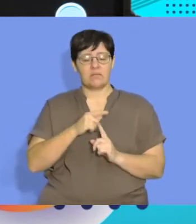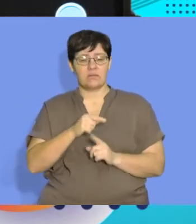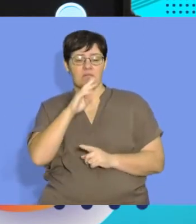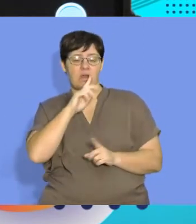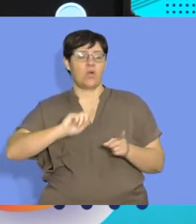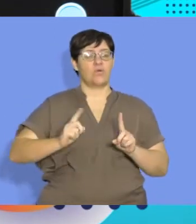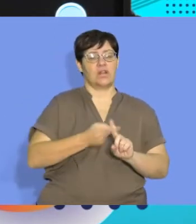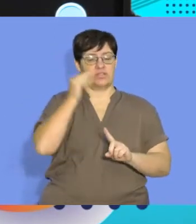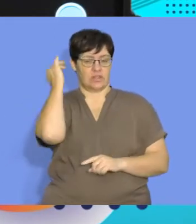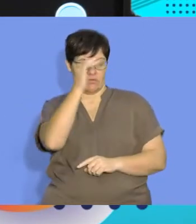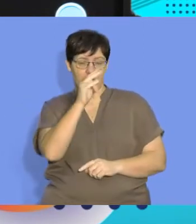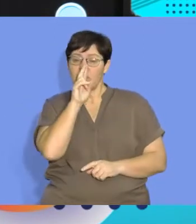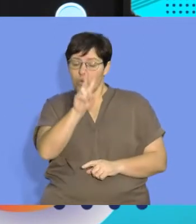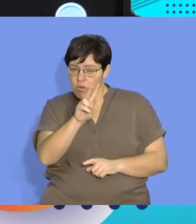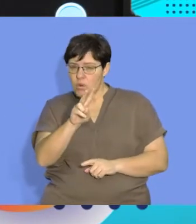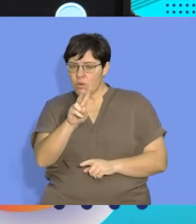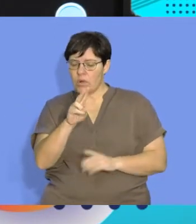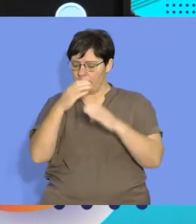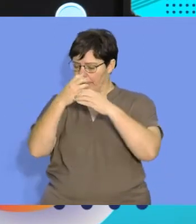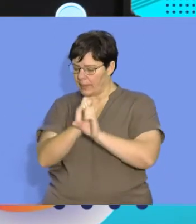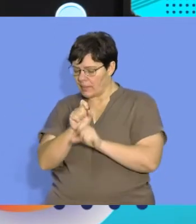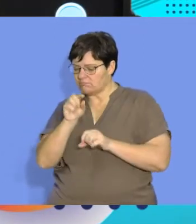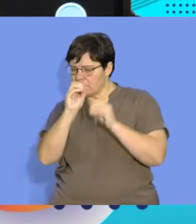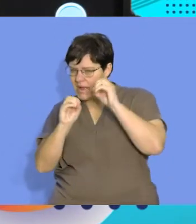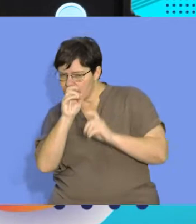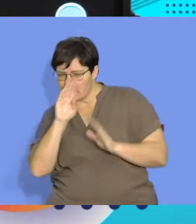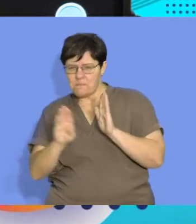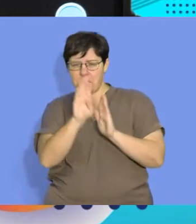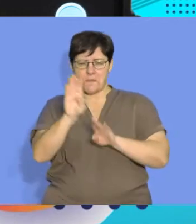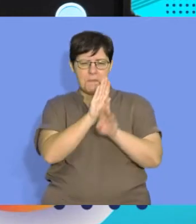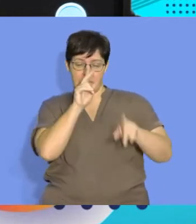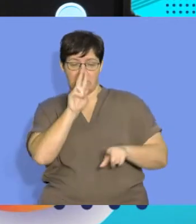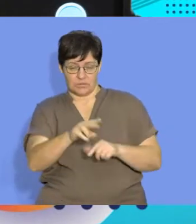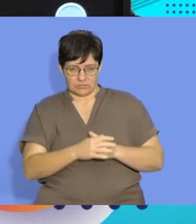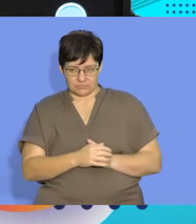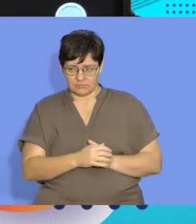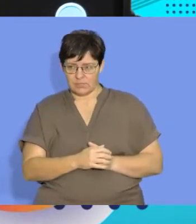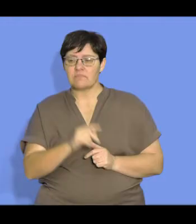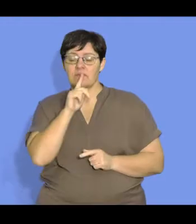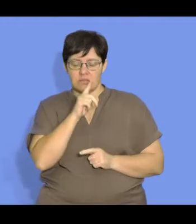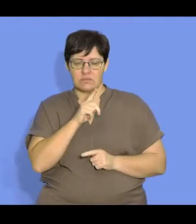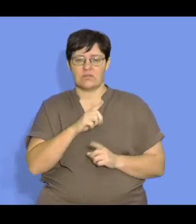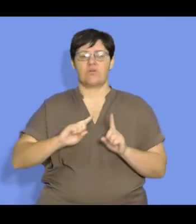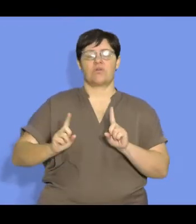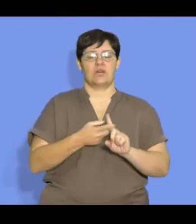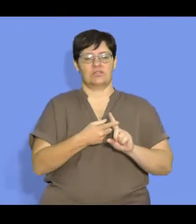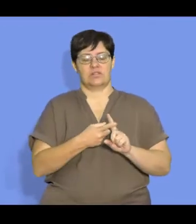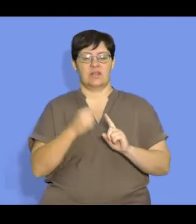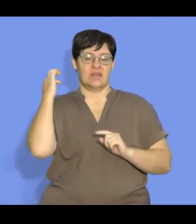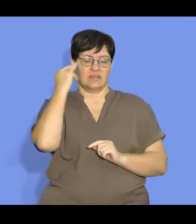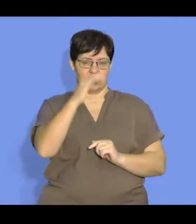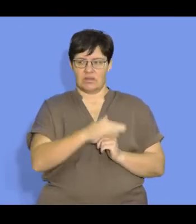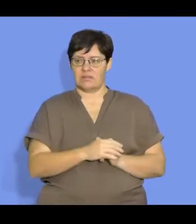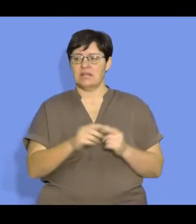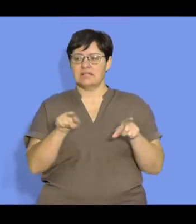to the collision theory where we look at a microscopic level of the particles here. So we will link this